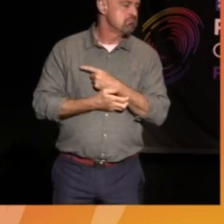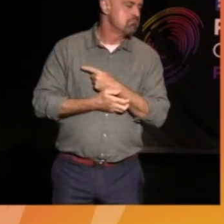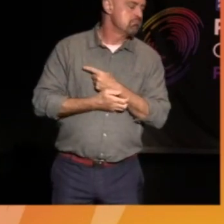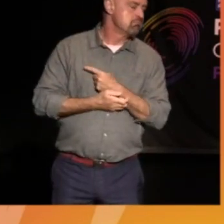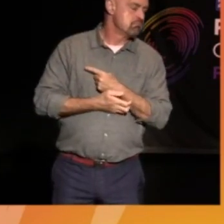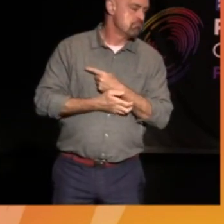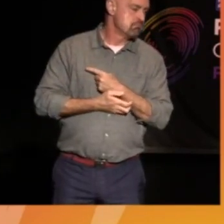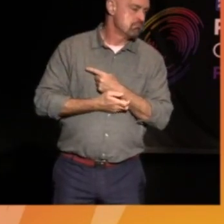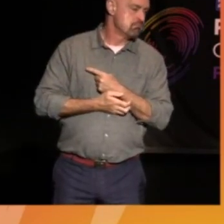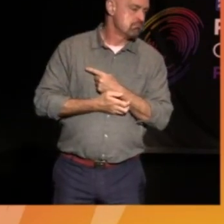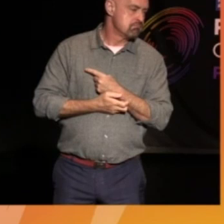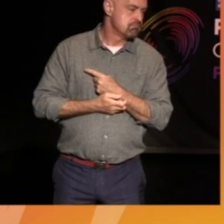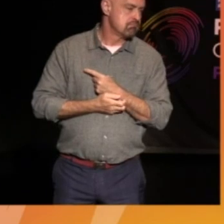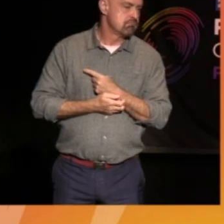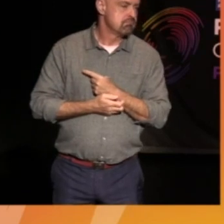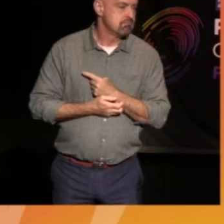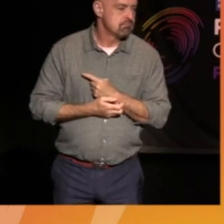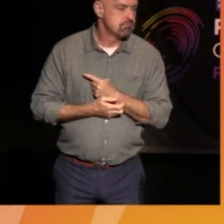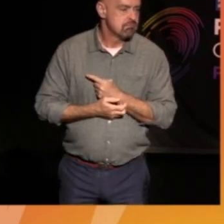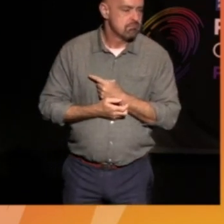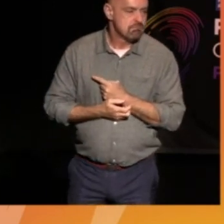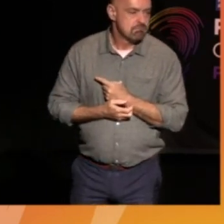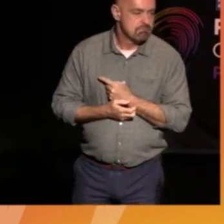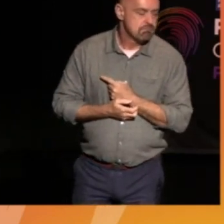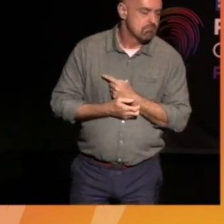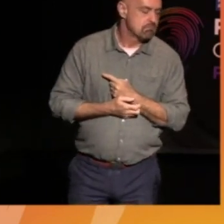recruitment of young people in